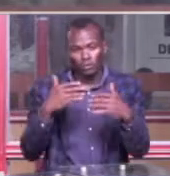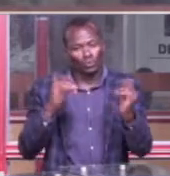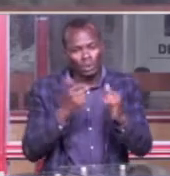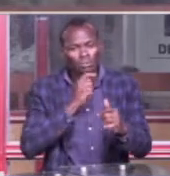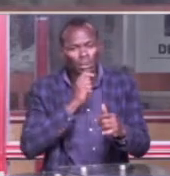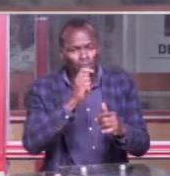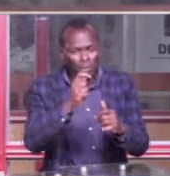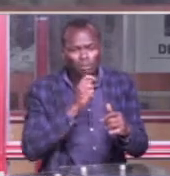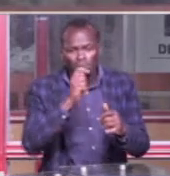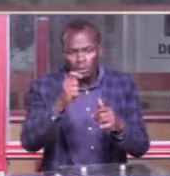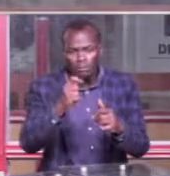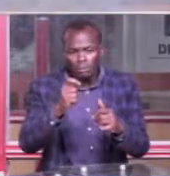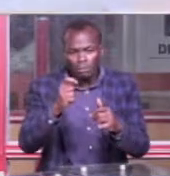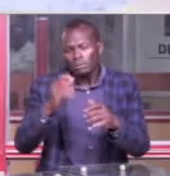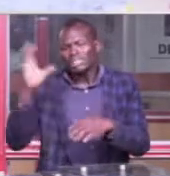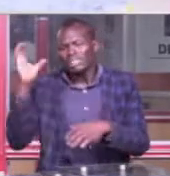okubeerako kyekolawo mu mbeera.